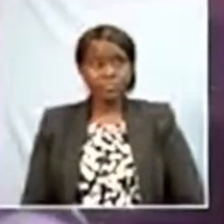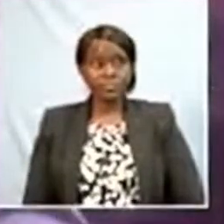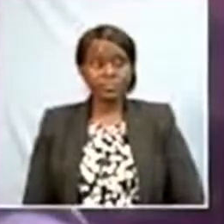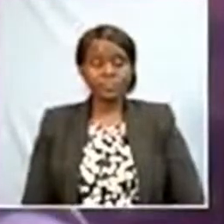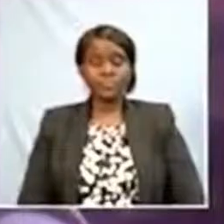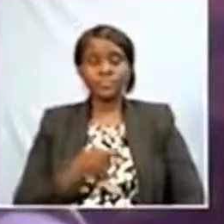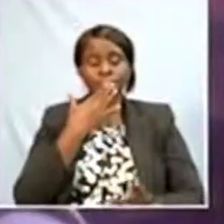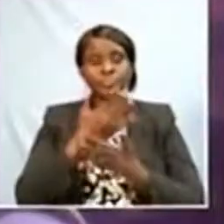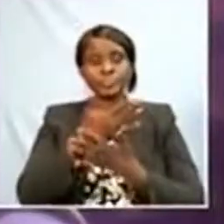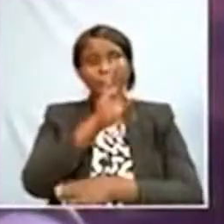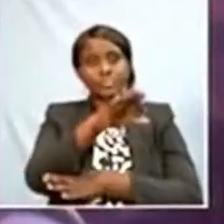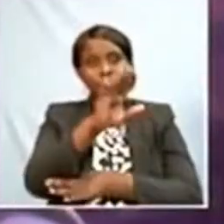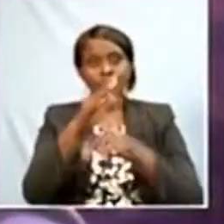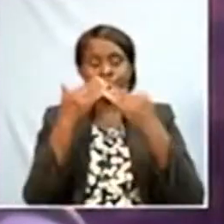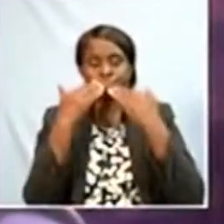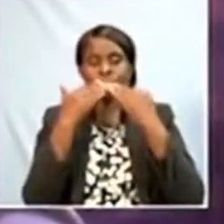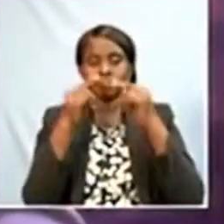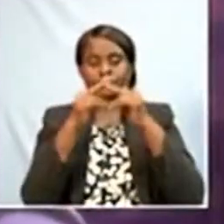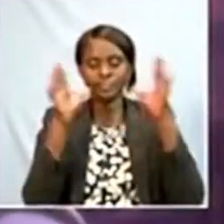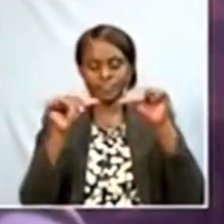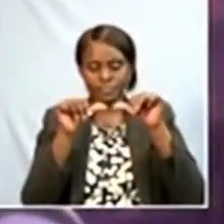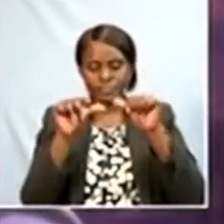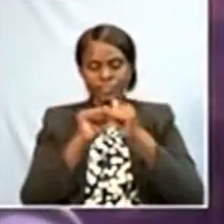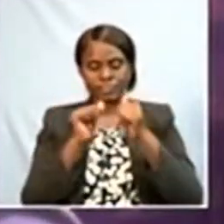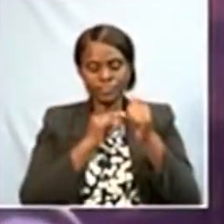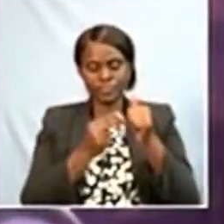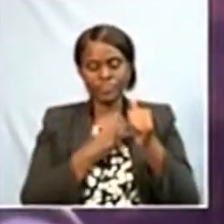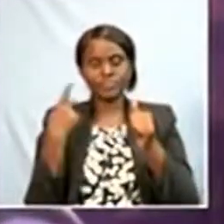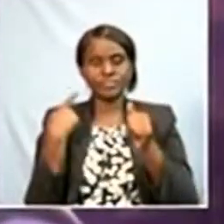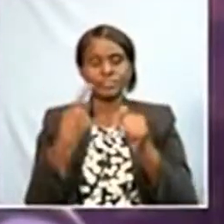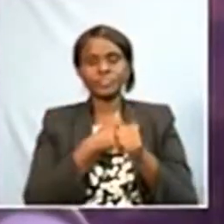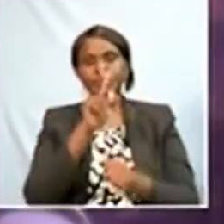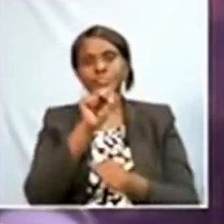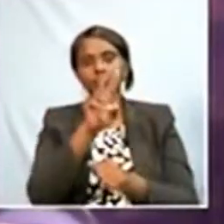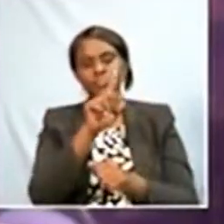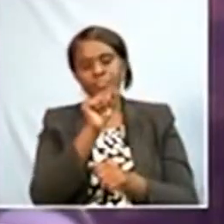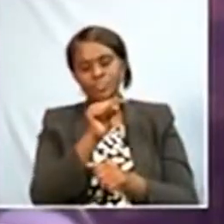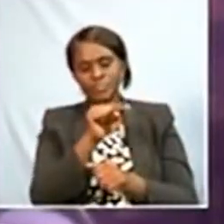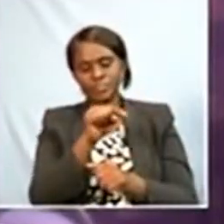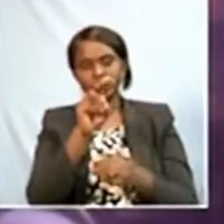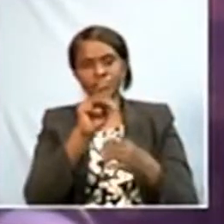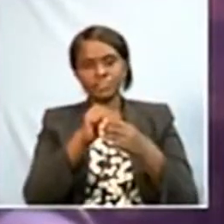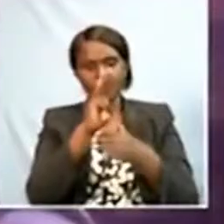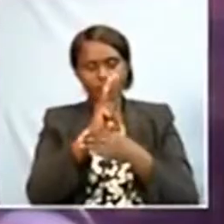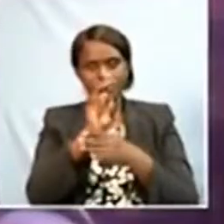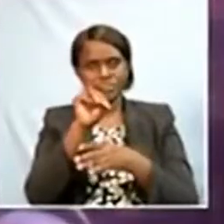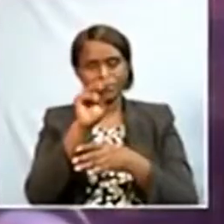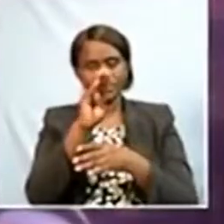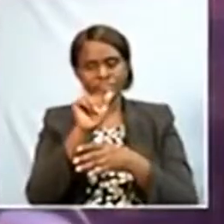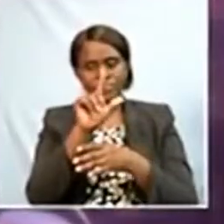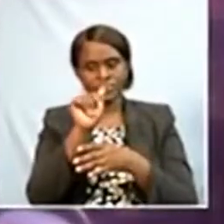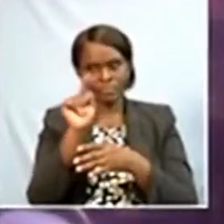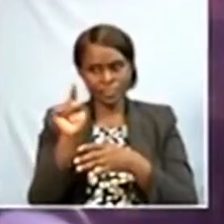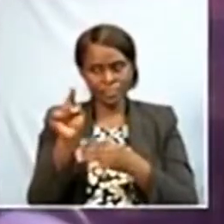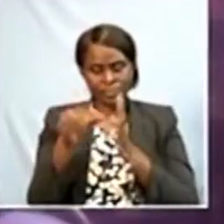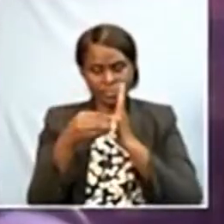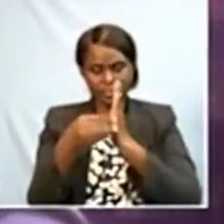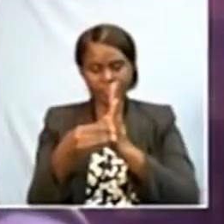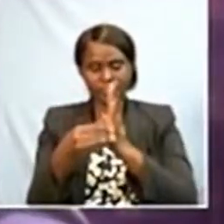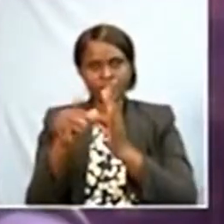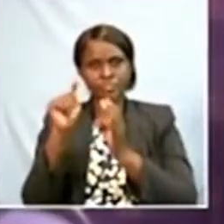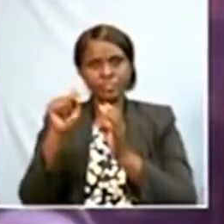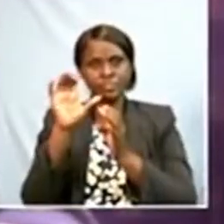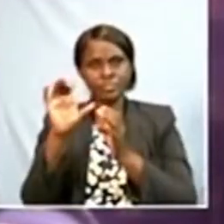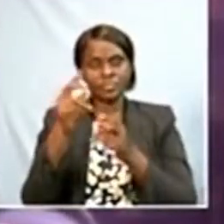Good afternoon. Thank you so much for still being with us on Parliament Television. MBALA Municipal Council, that was led by the